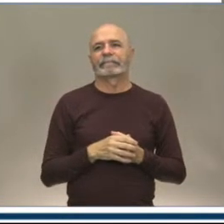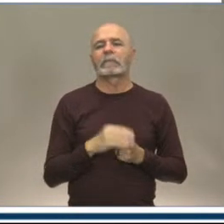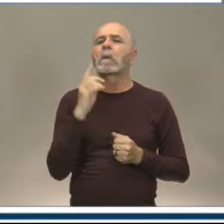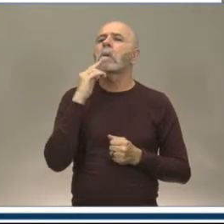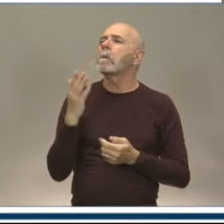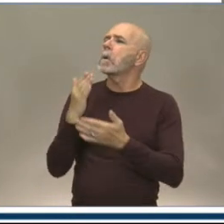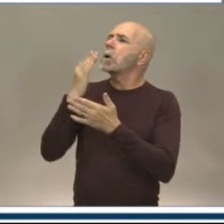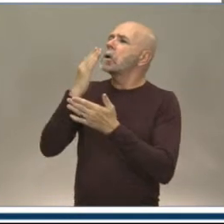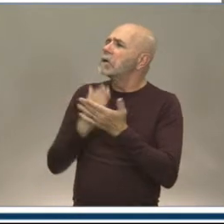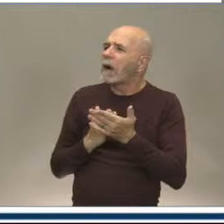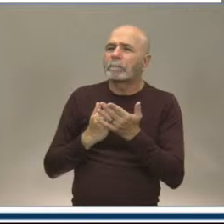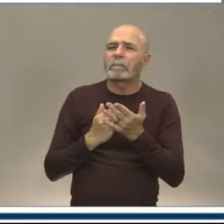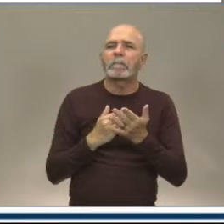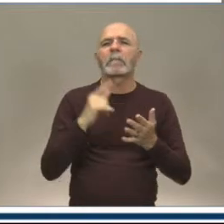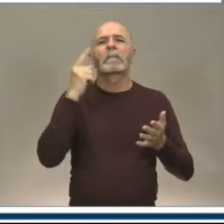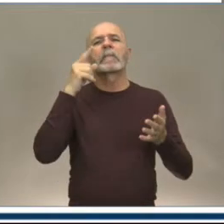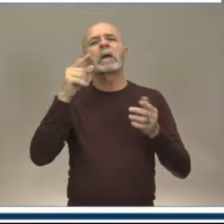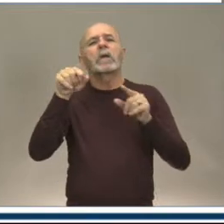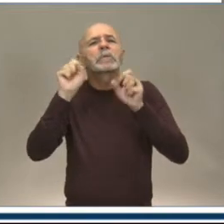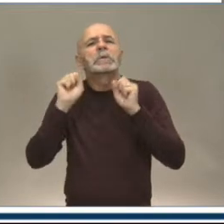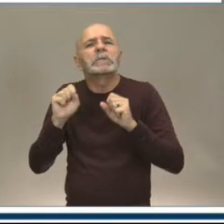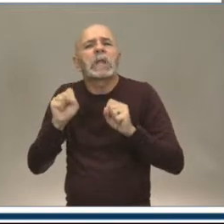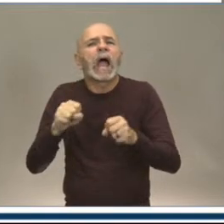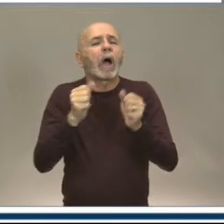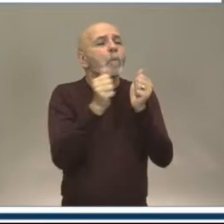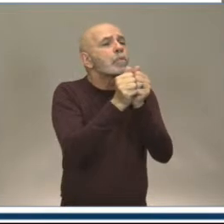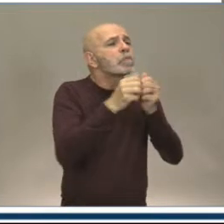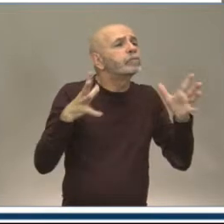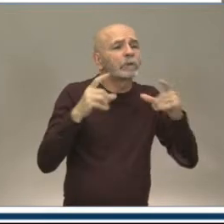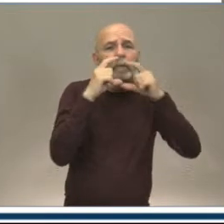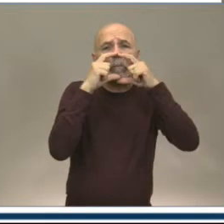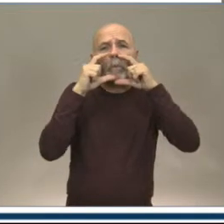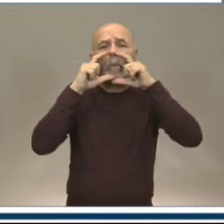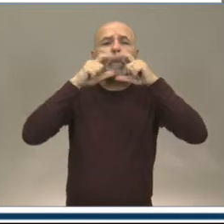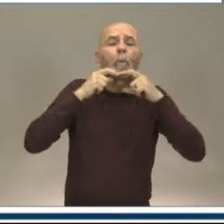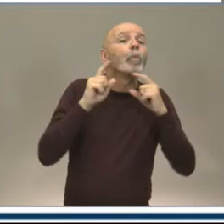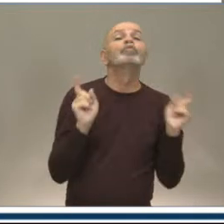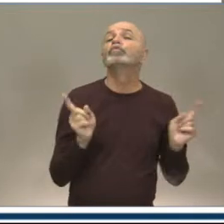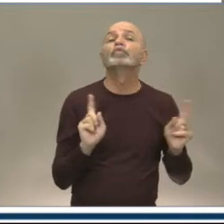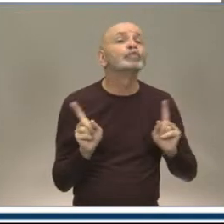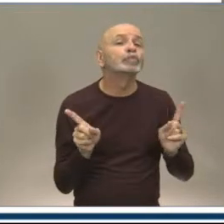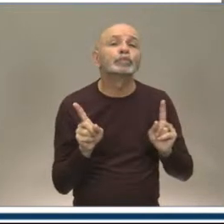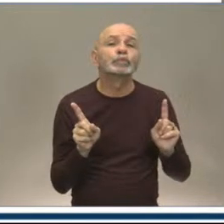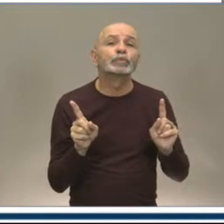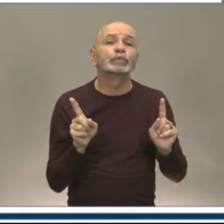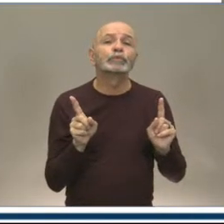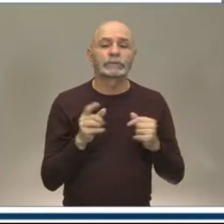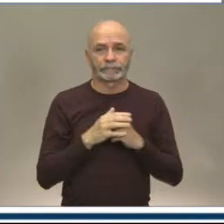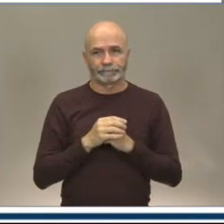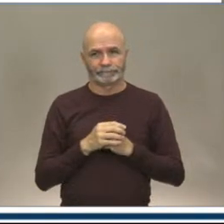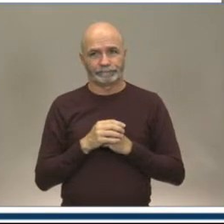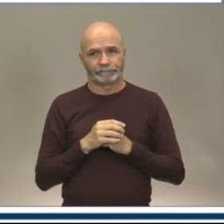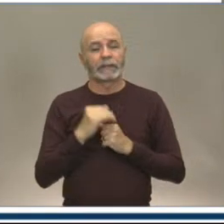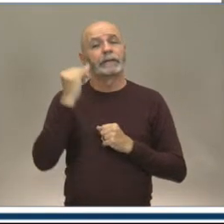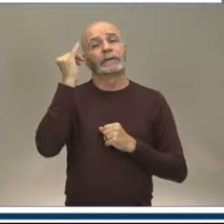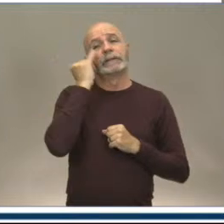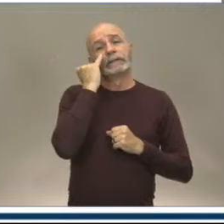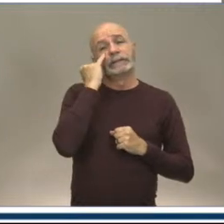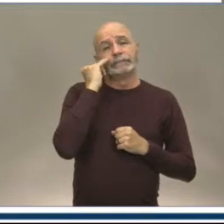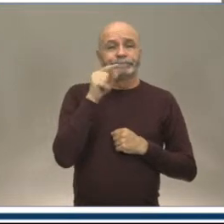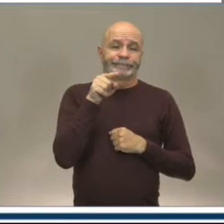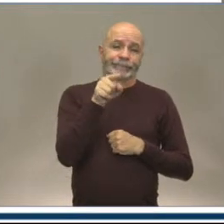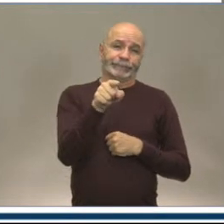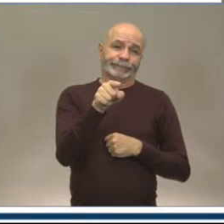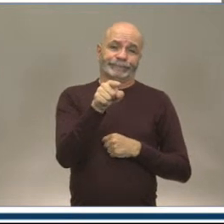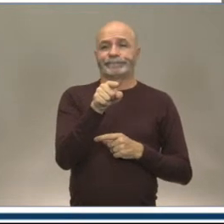situations where people are actually allowed to take off your masks in an indoor public place. If you're doing a physical activity that's